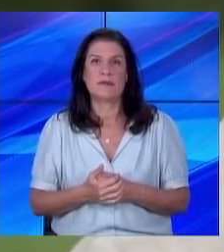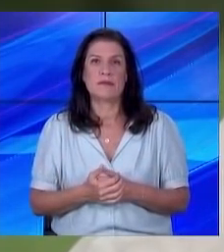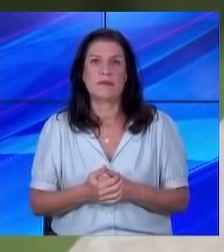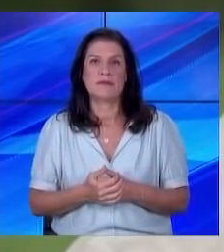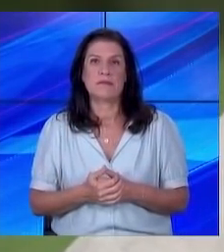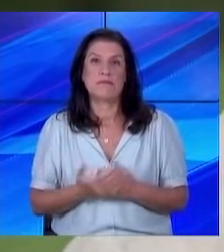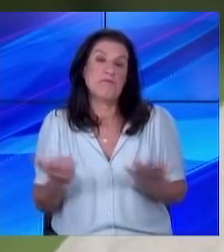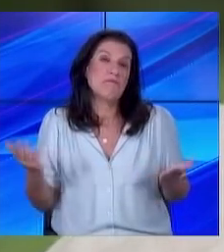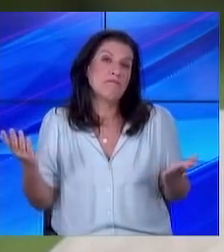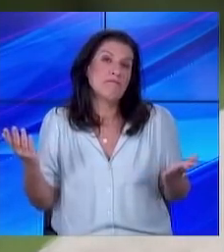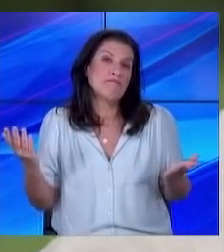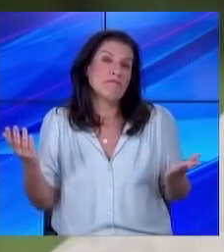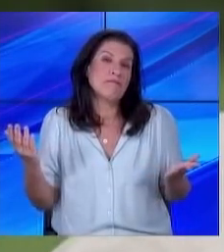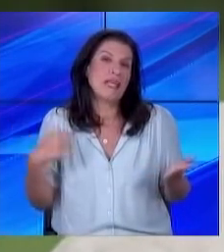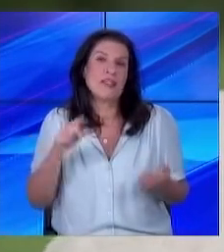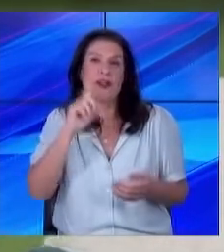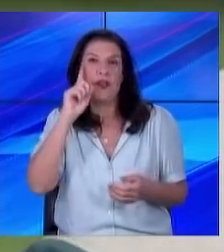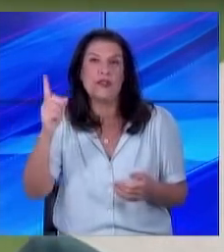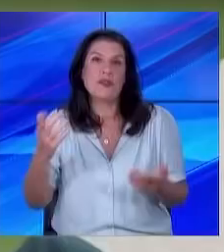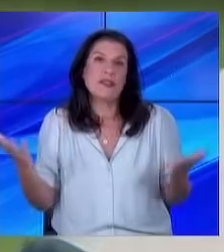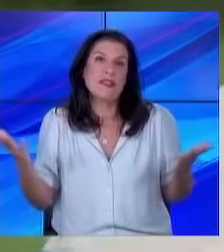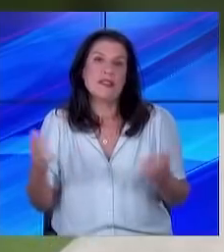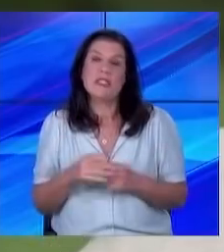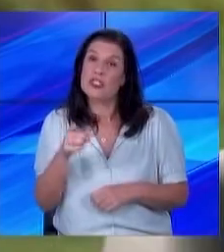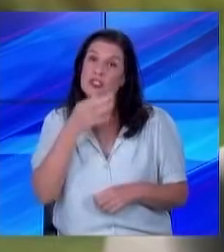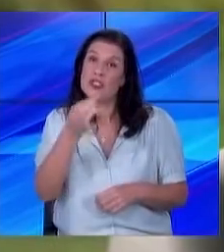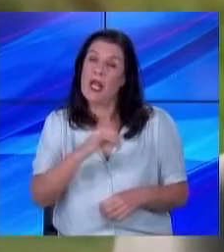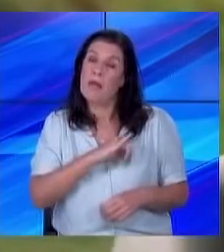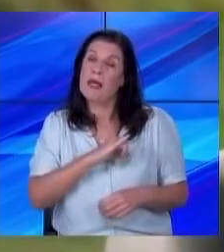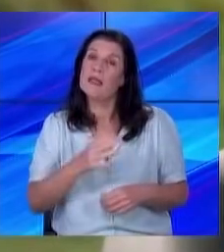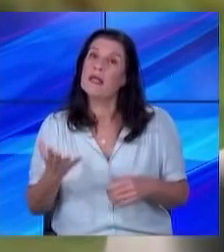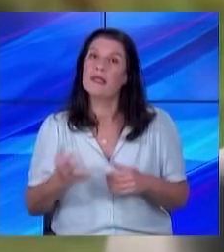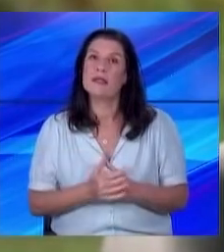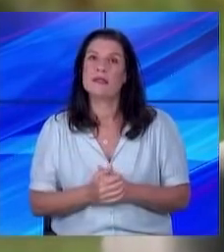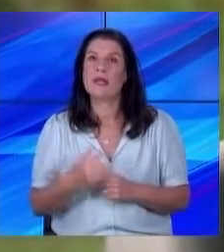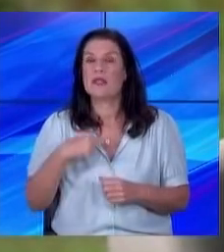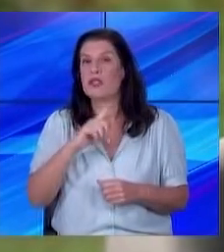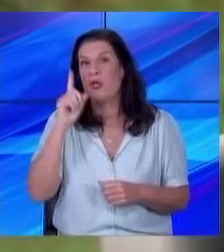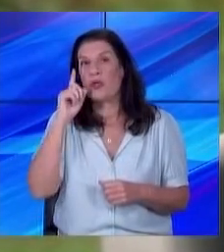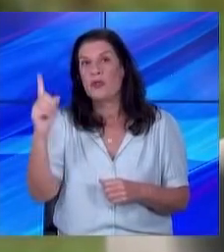I don't know. I mean it's an interesting question. I don't know